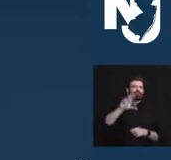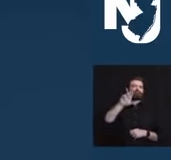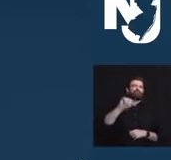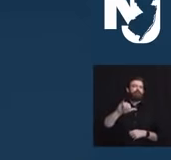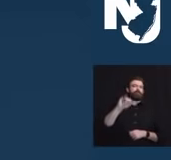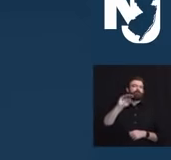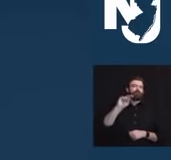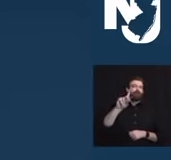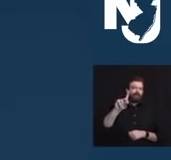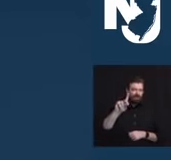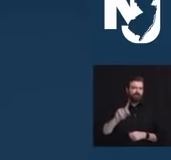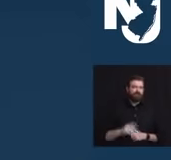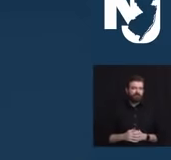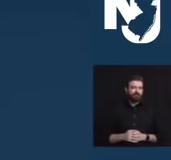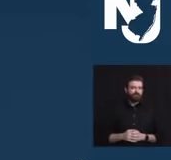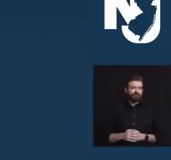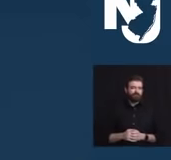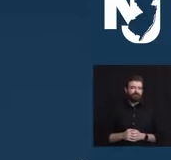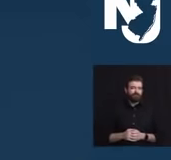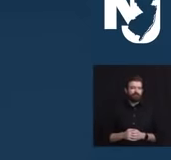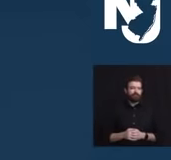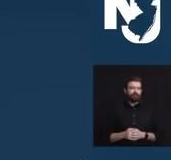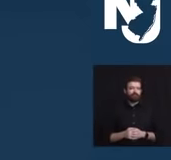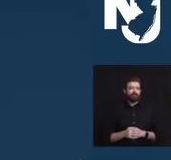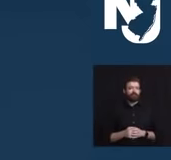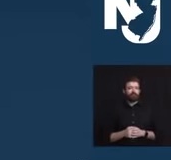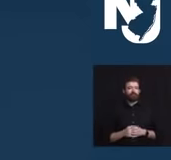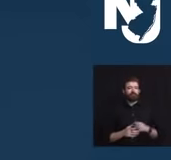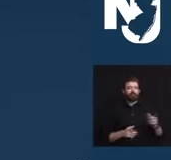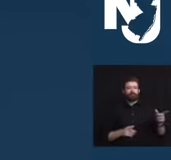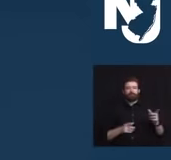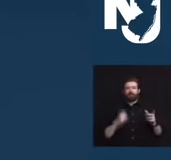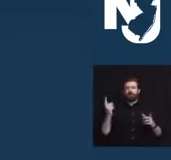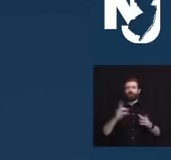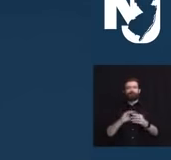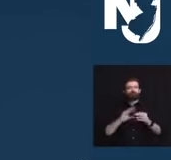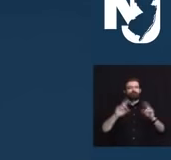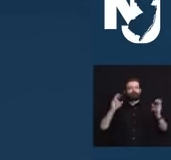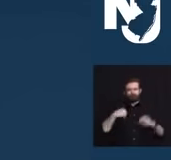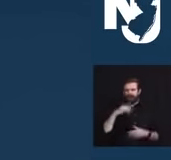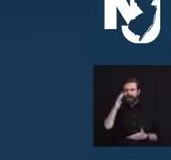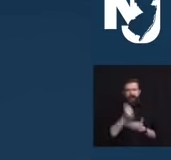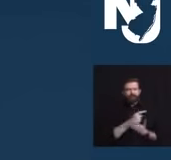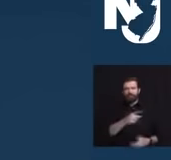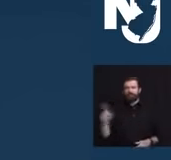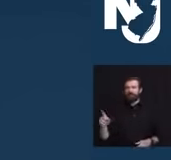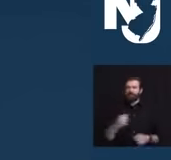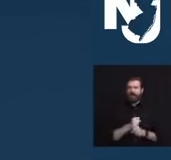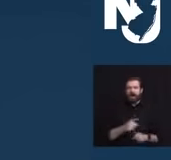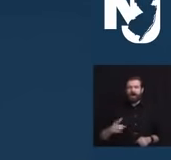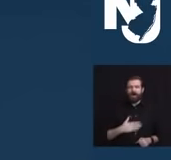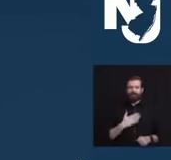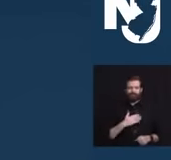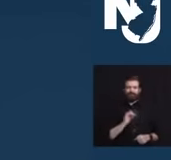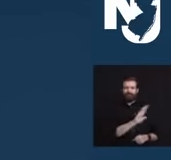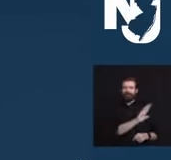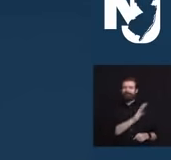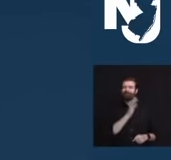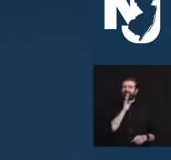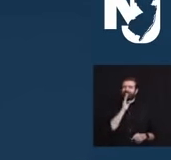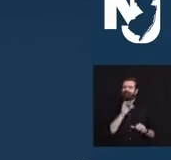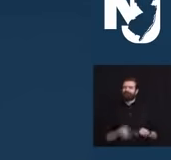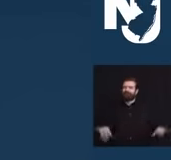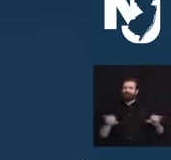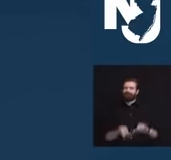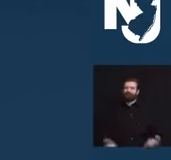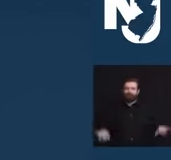Jeremiah's mantra was, and I quote him, "I am going to help you and make you happy." For 38 years, he lived those words.